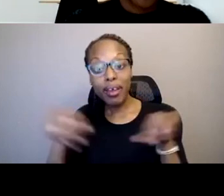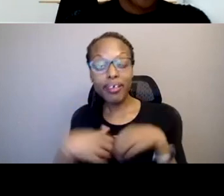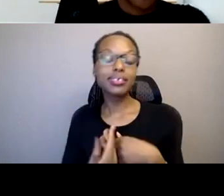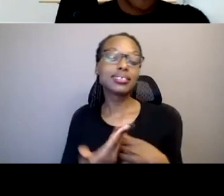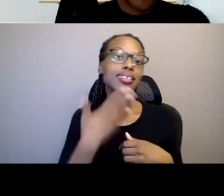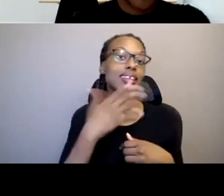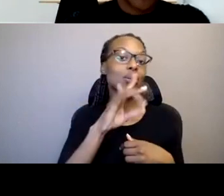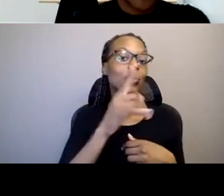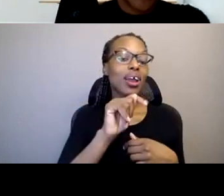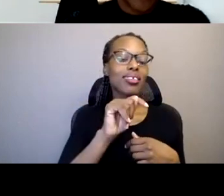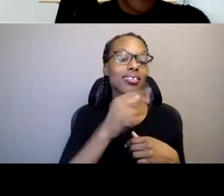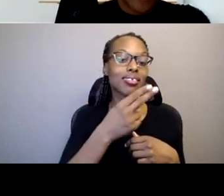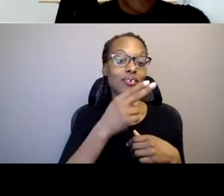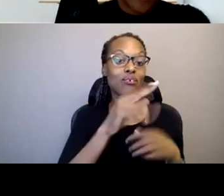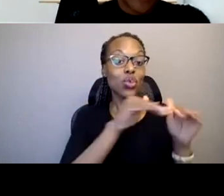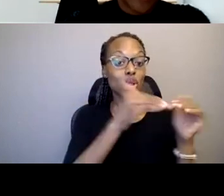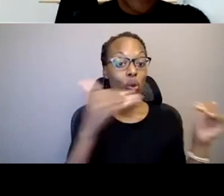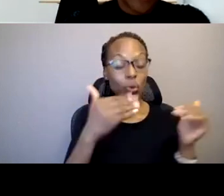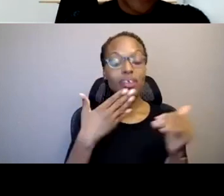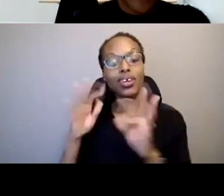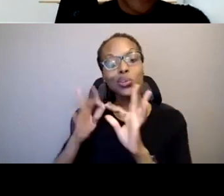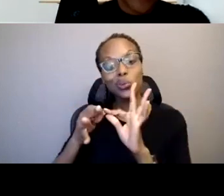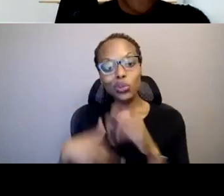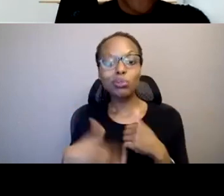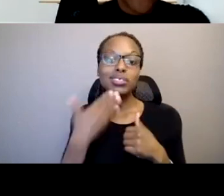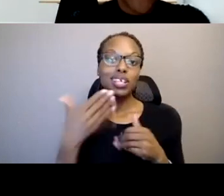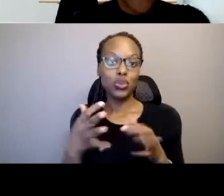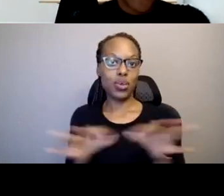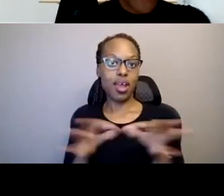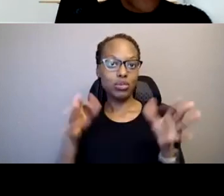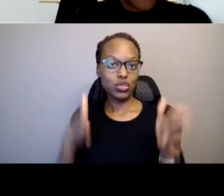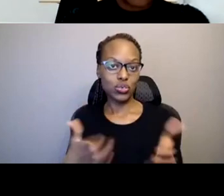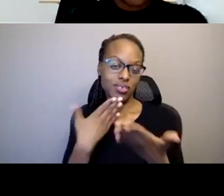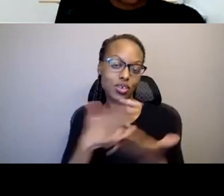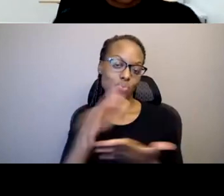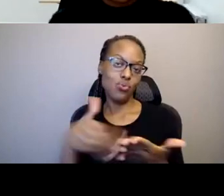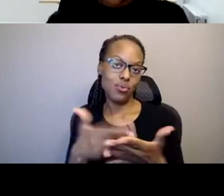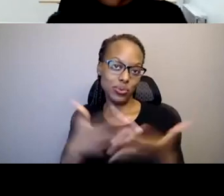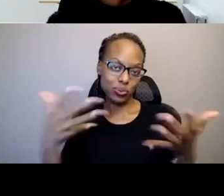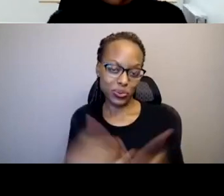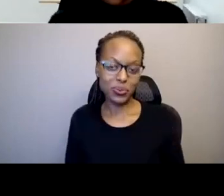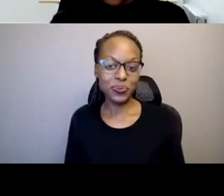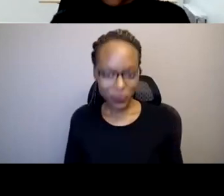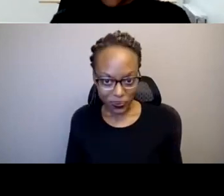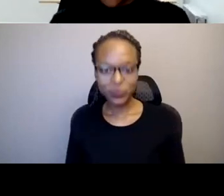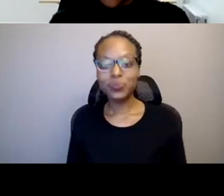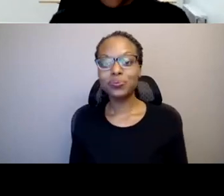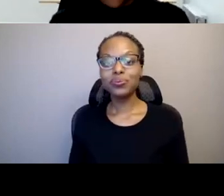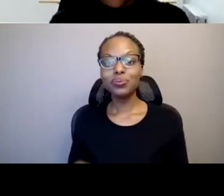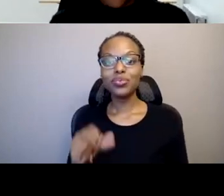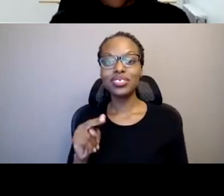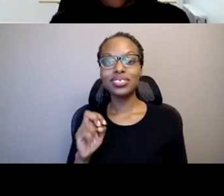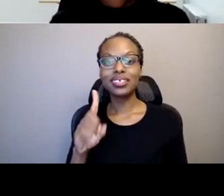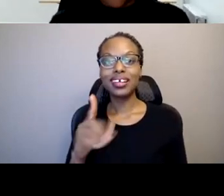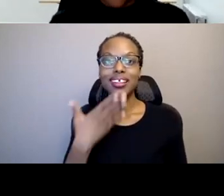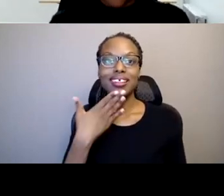our captioner. Thank you all so much. thank you. Thank you, everyone. Enjoy Martin Luther